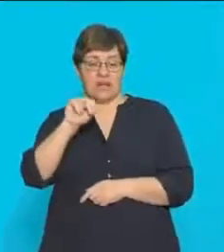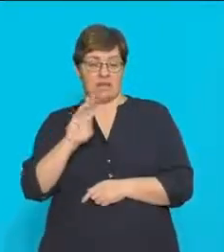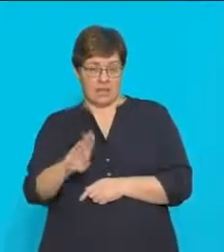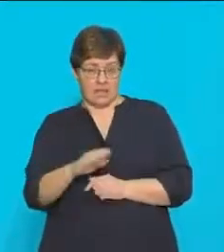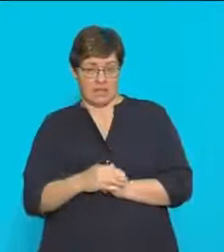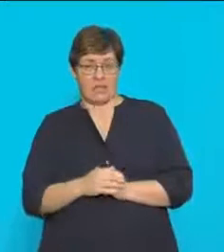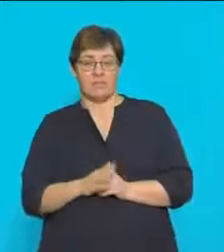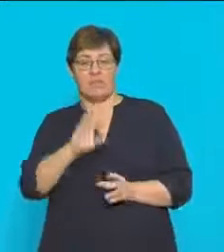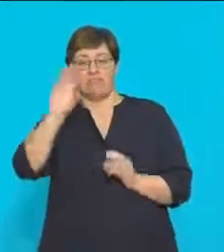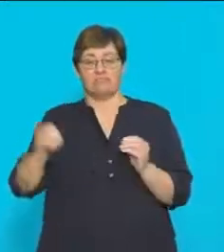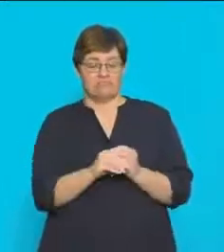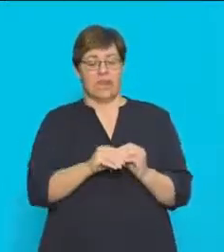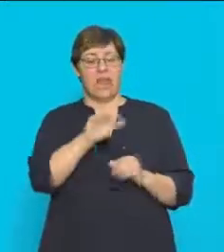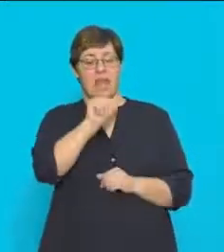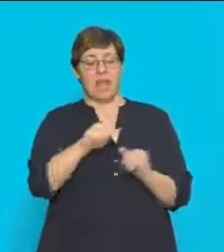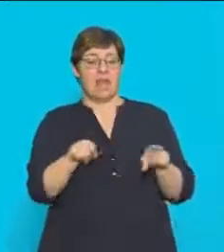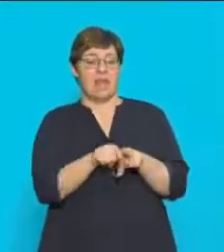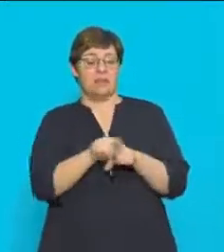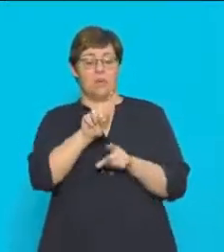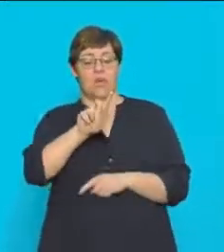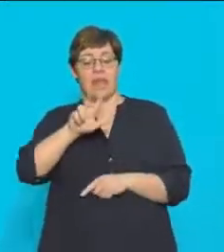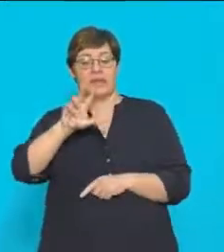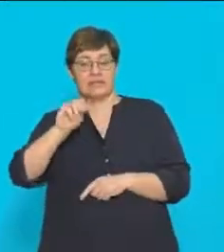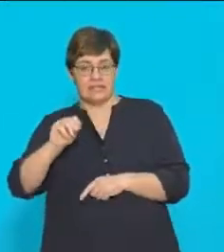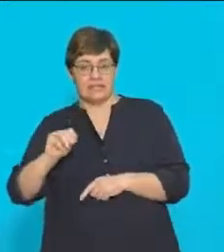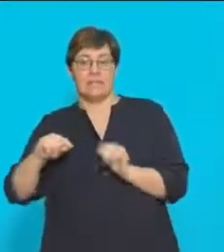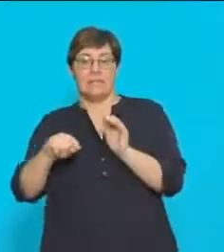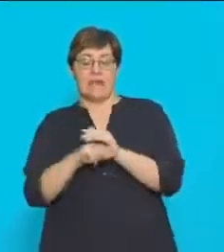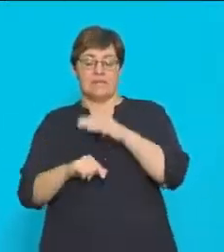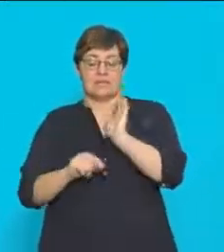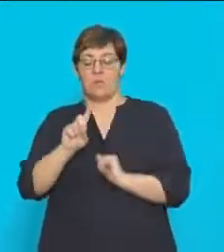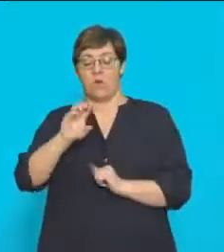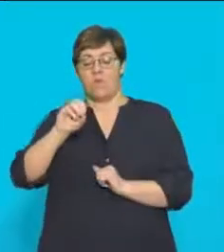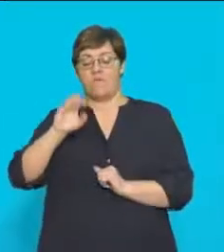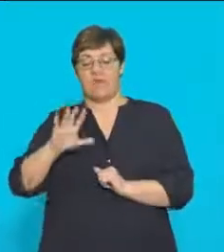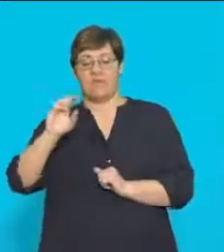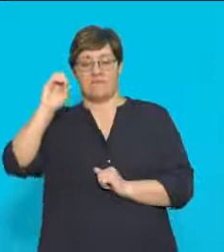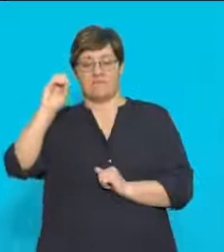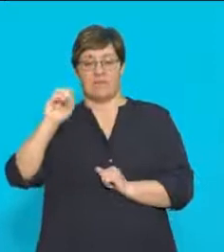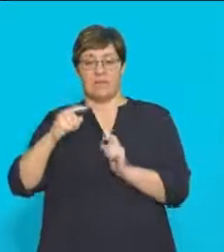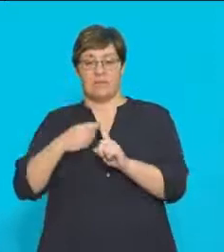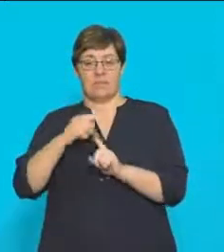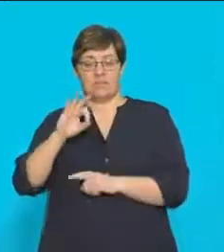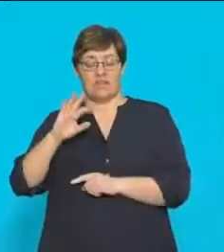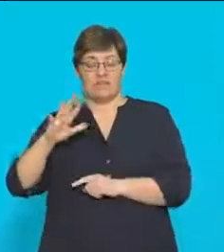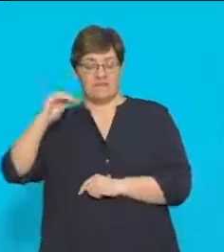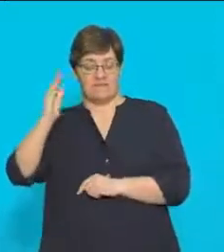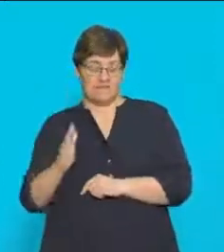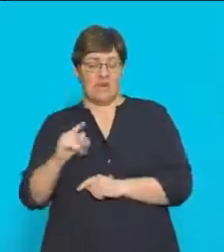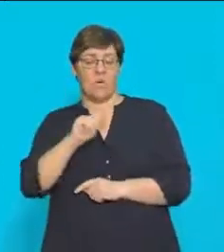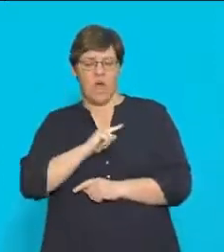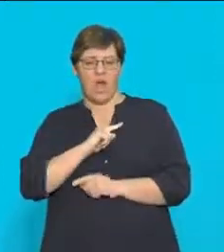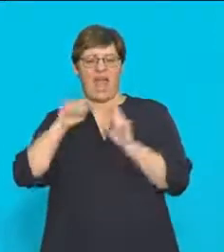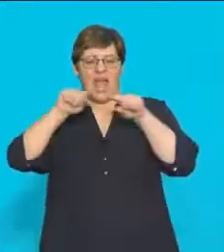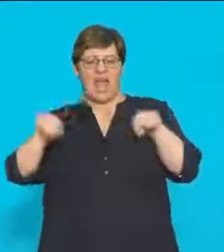going to substitute first to find our A using three angles of a triangle. And because we have